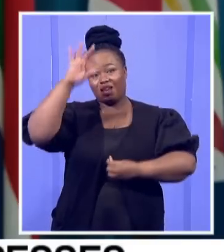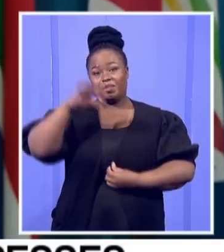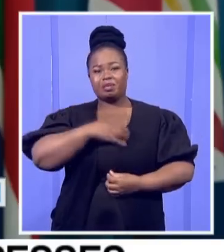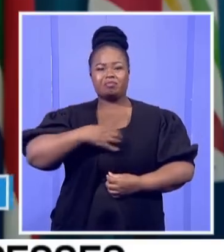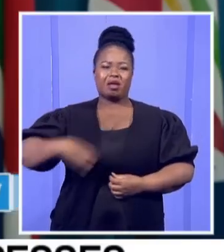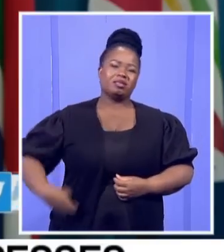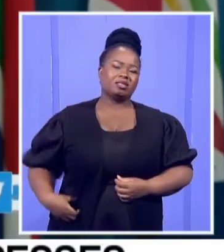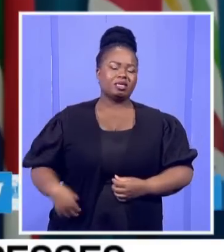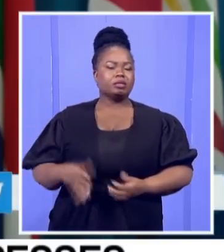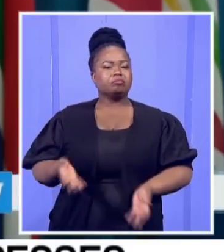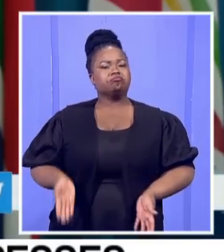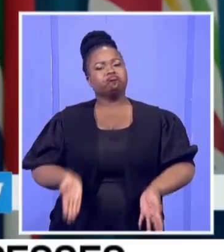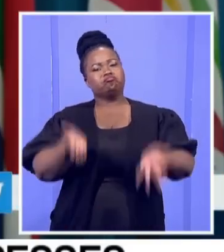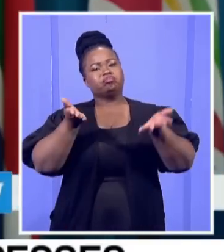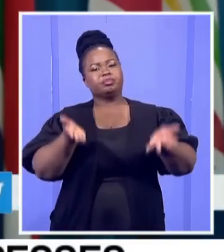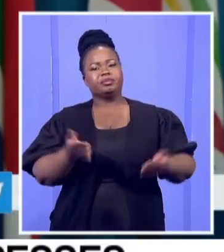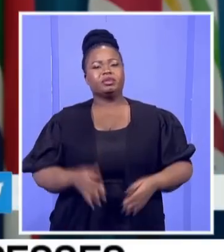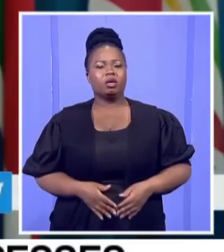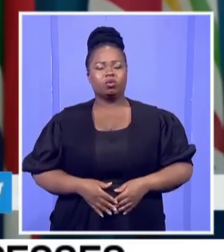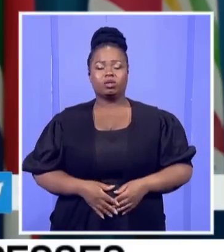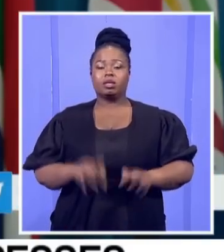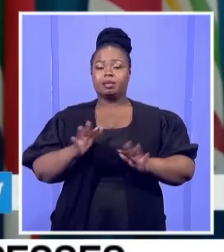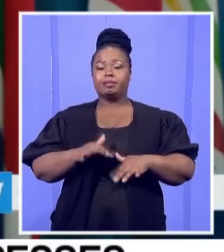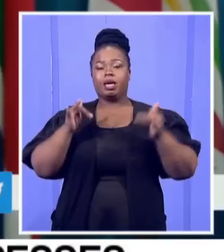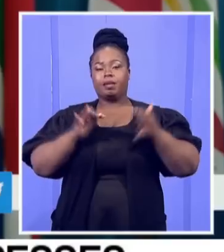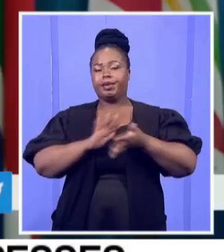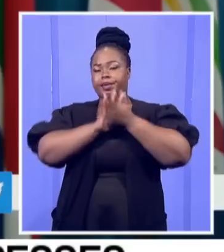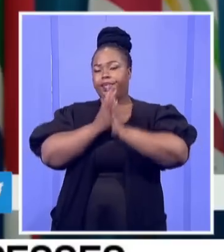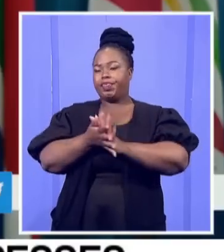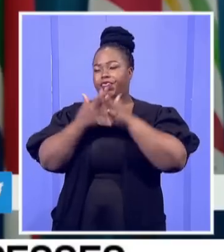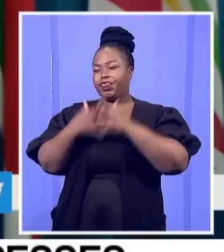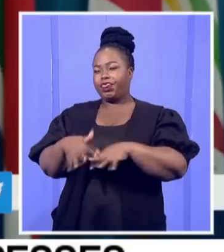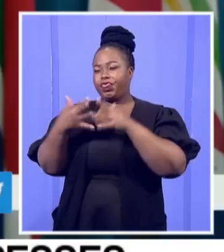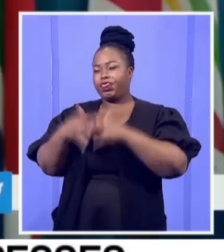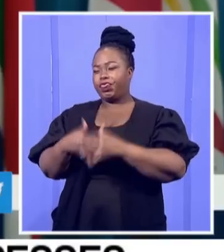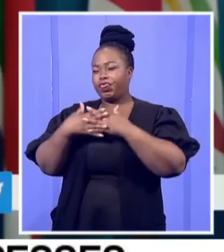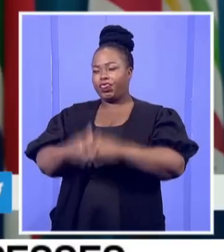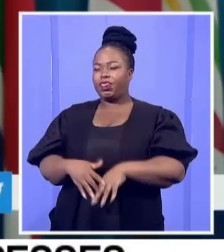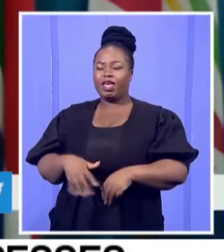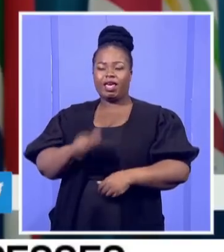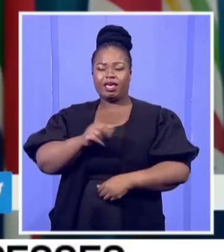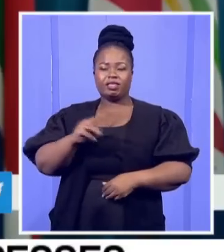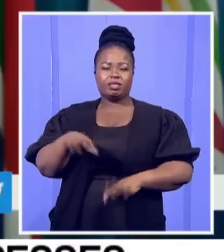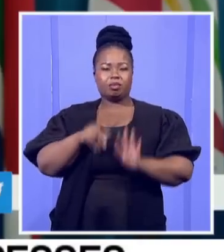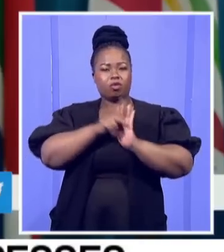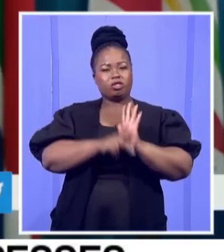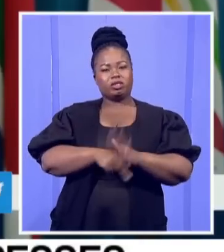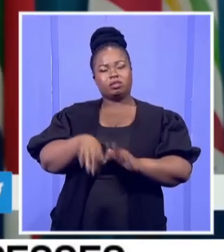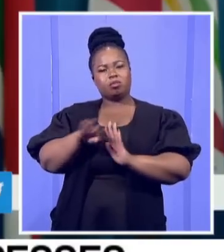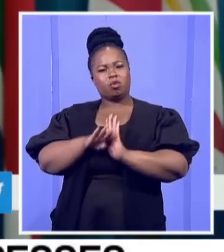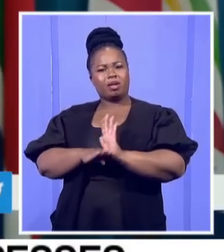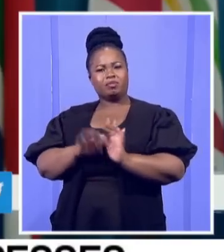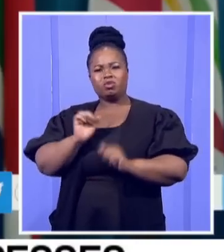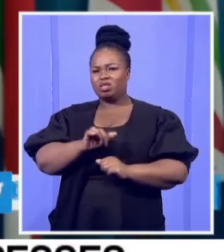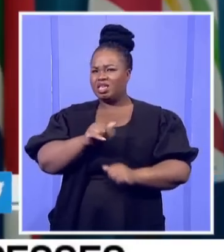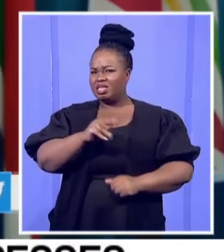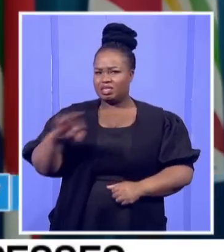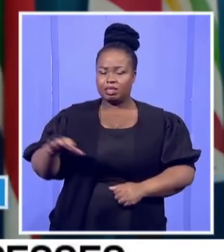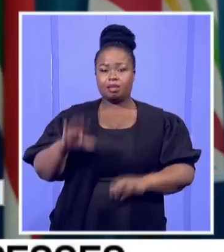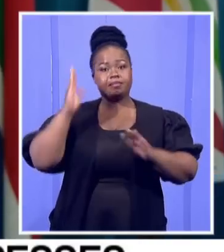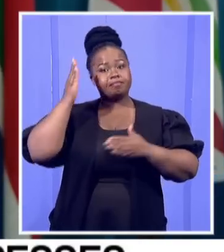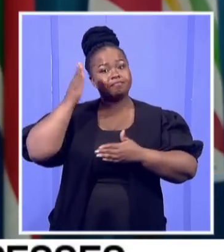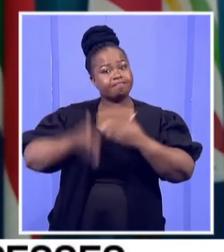to defang Parliament and turn it into a rubber stamp of ANC policies and programs. That has to